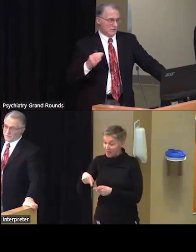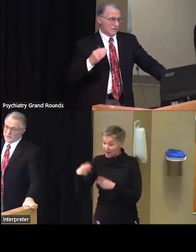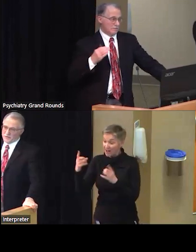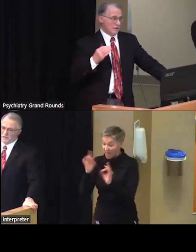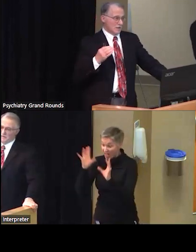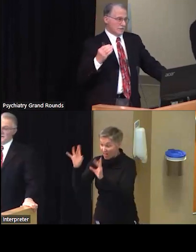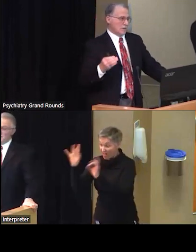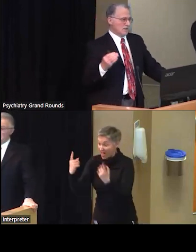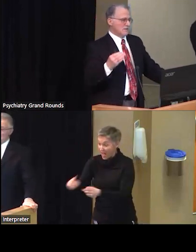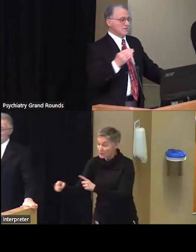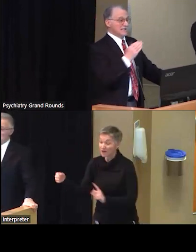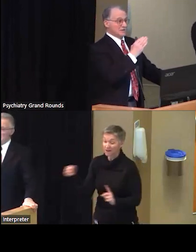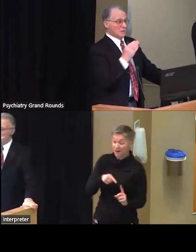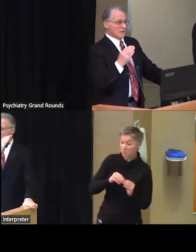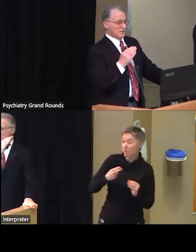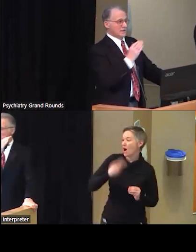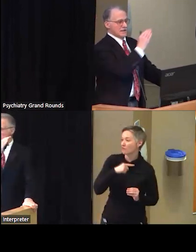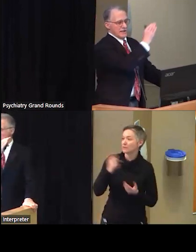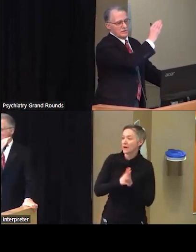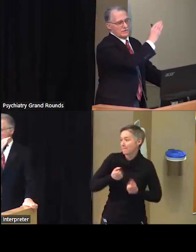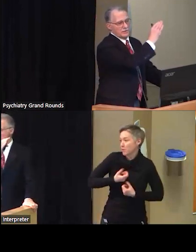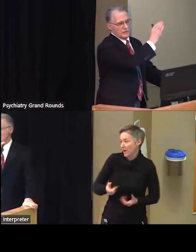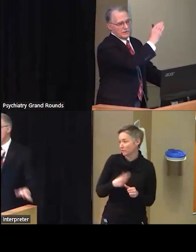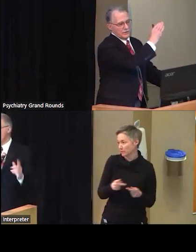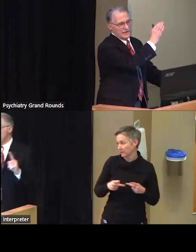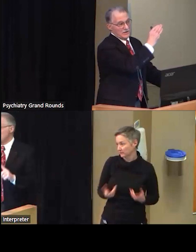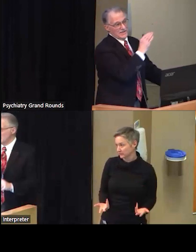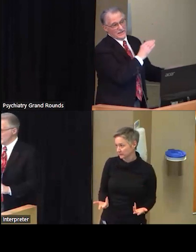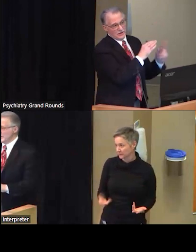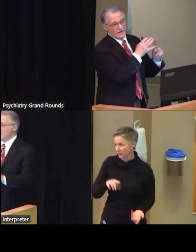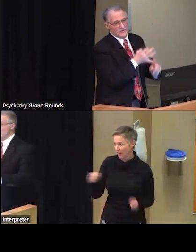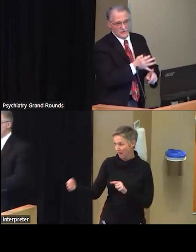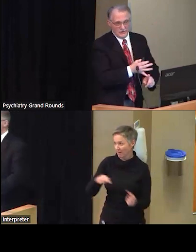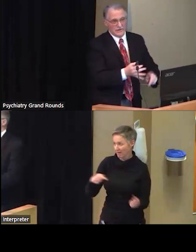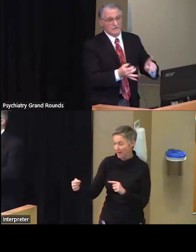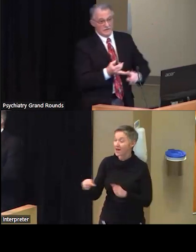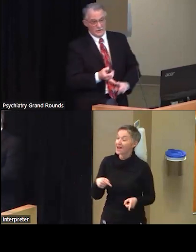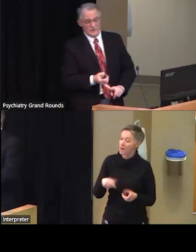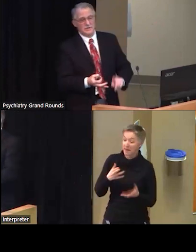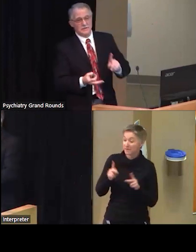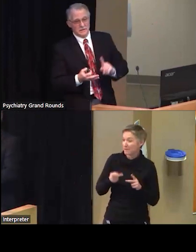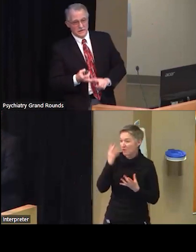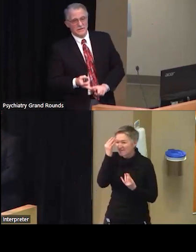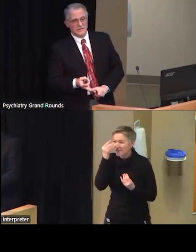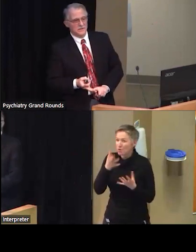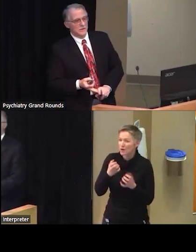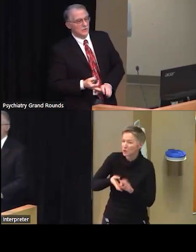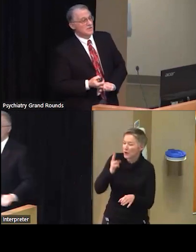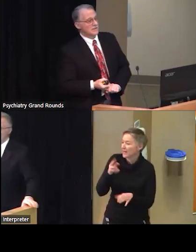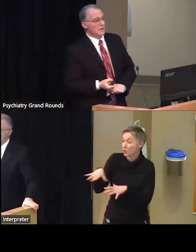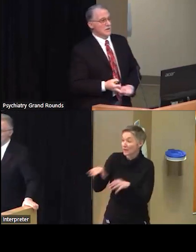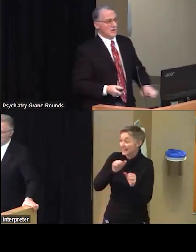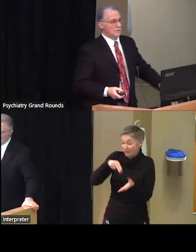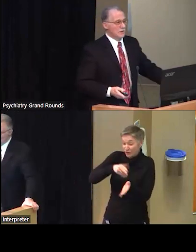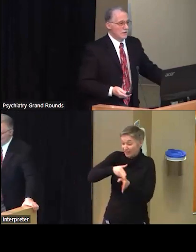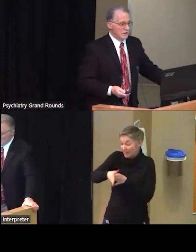out. The higher the frequency of events of workplace violence, the higher the burnout is, and actually intention to leave nursing, et cetera. Those